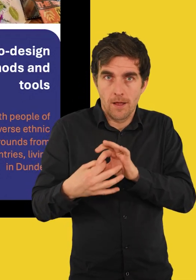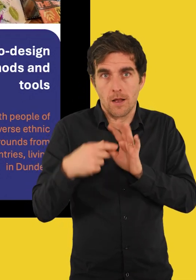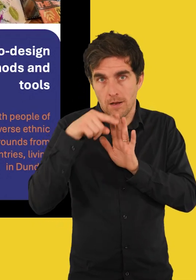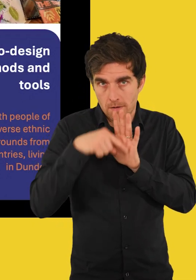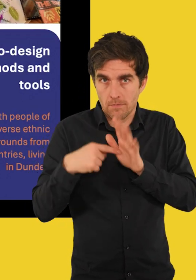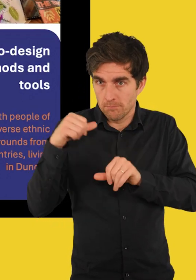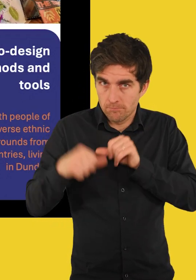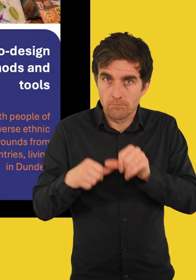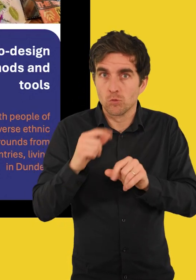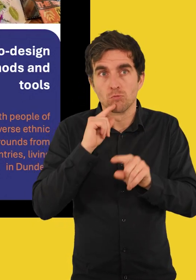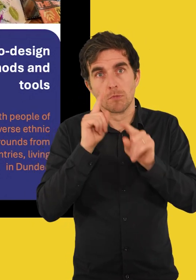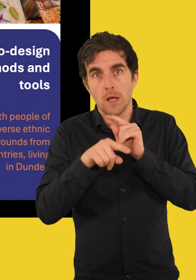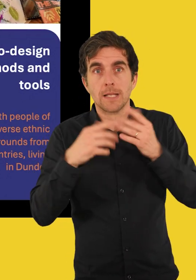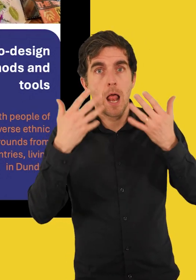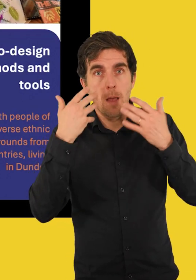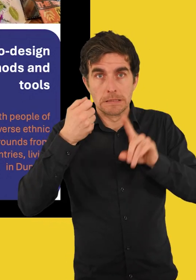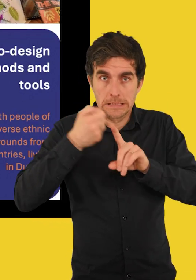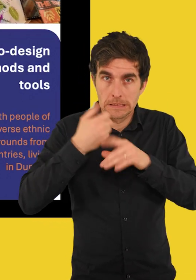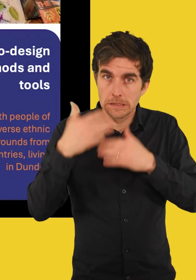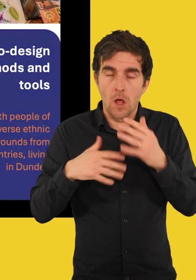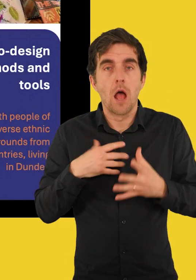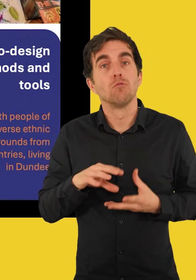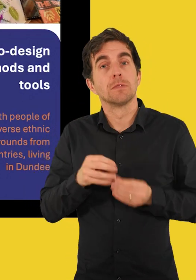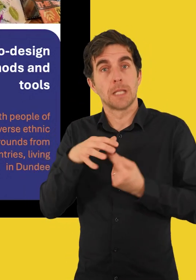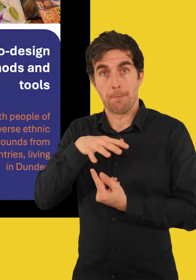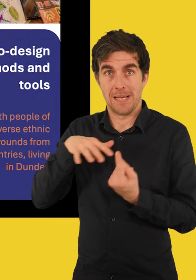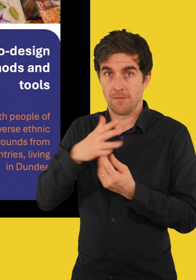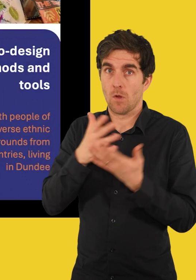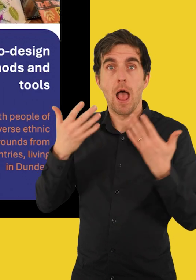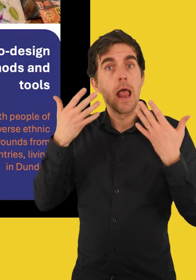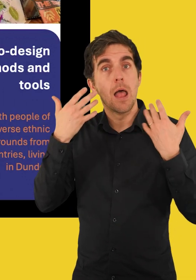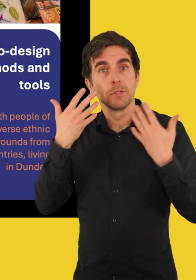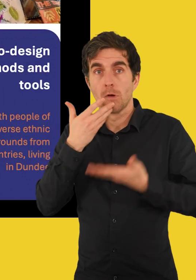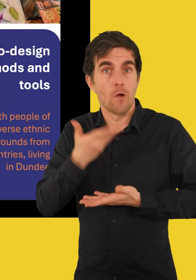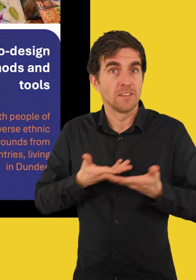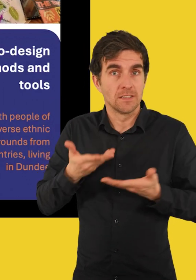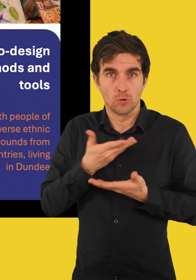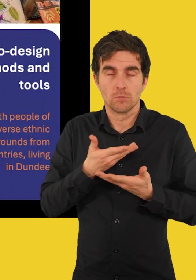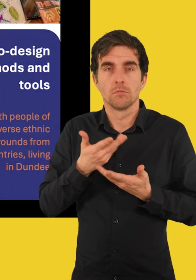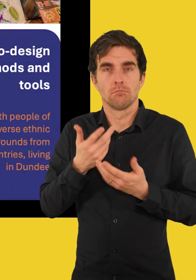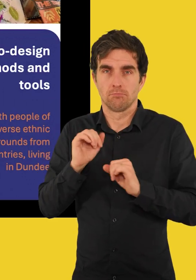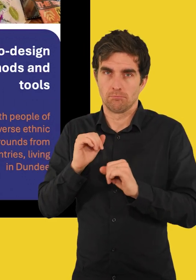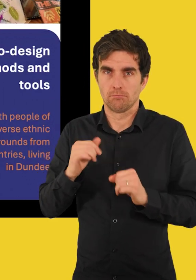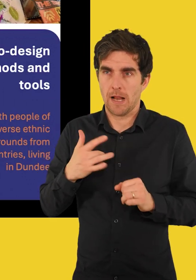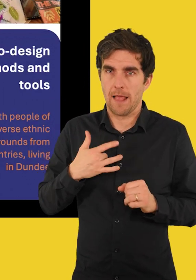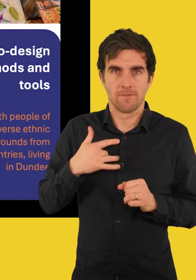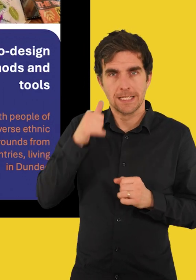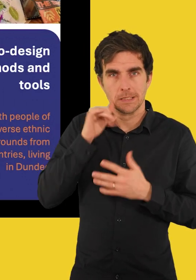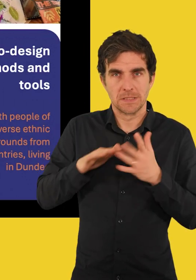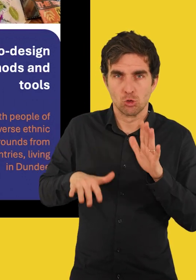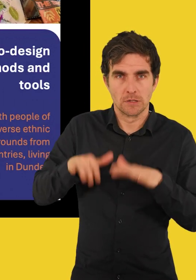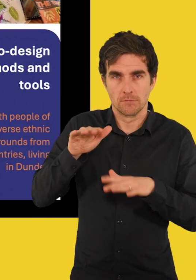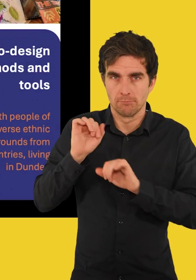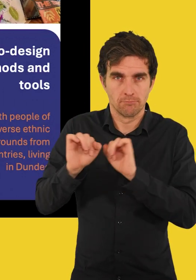response for climate justice. I created spaces for climate conversation, starting from the group's lived